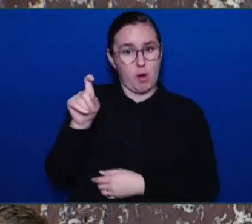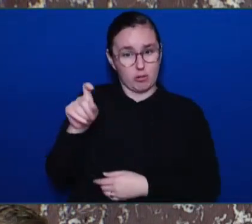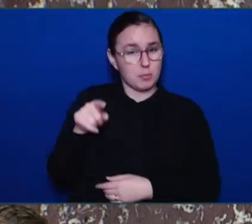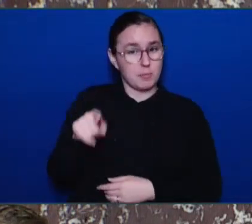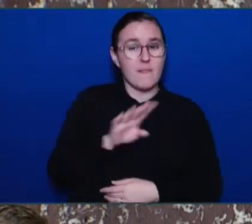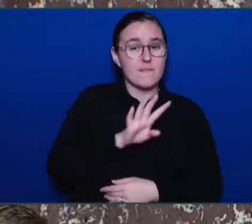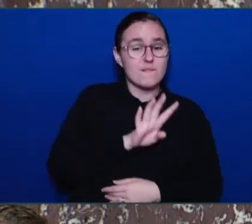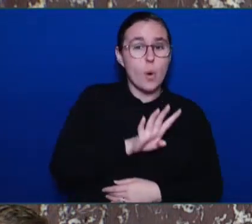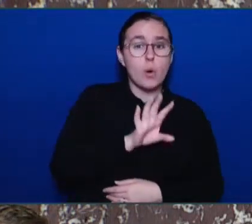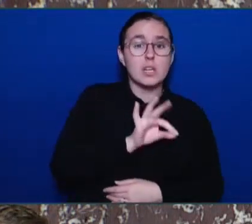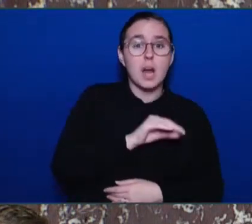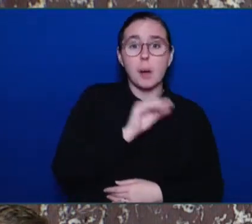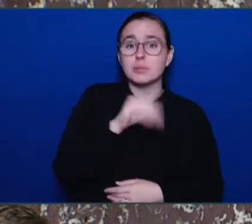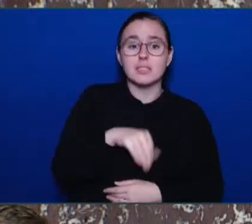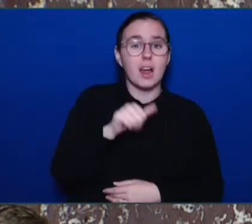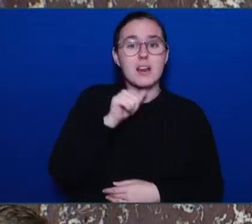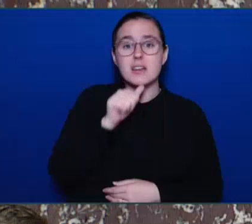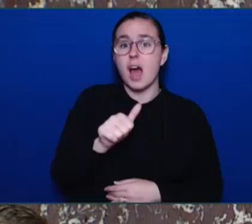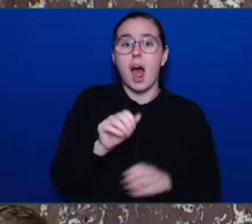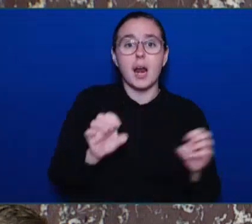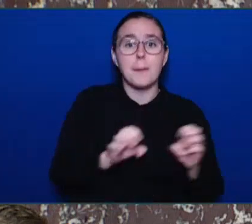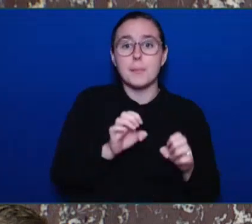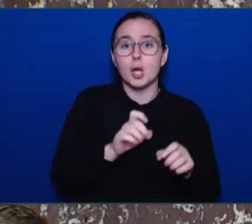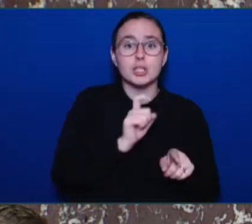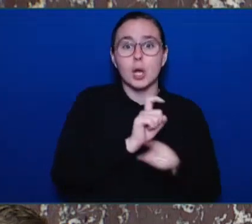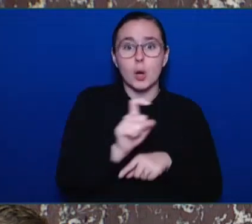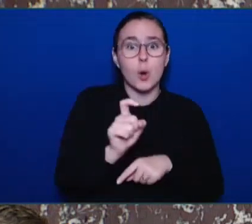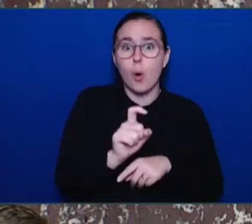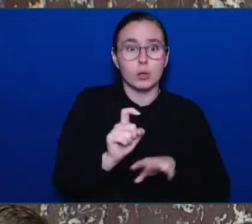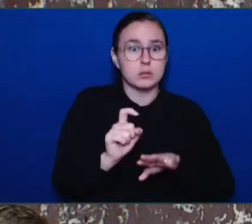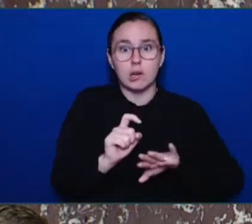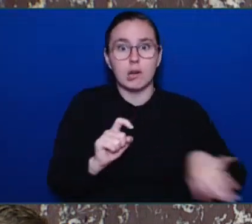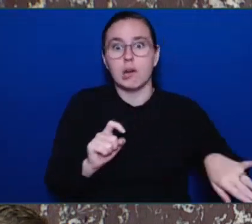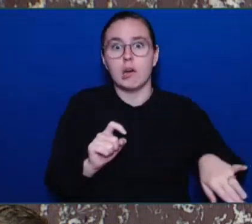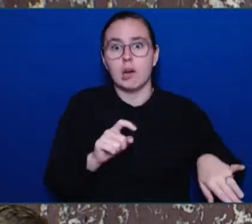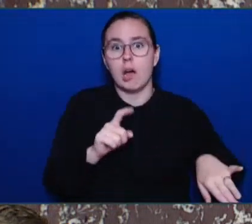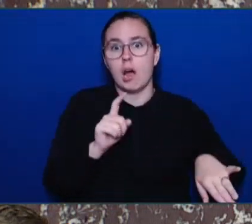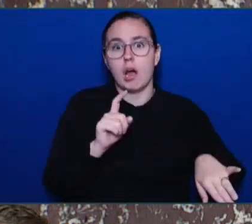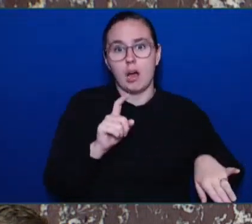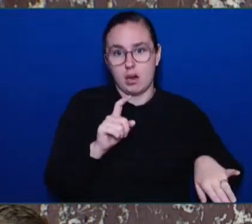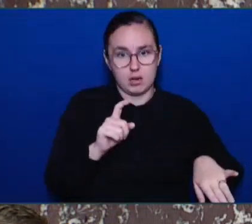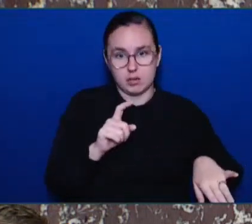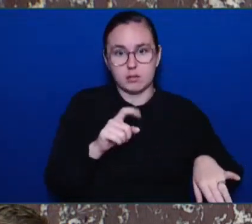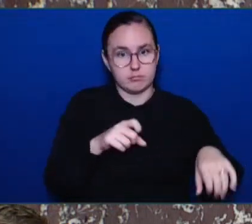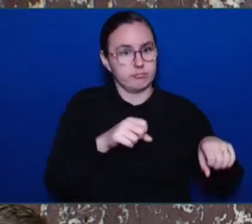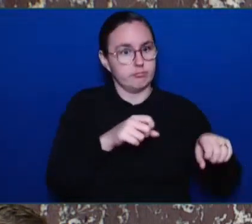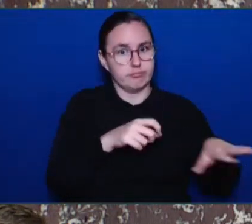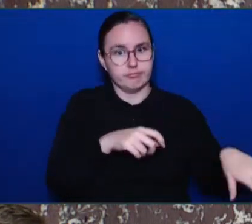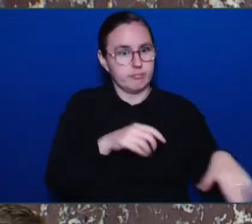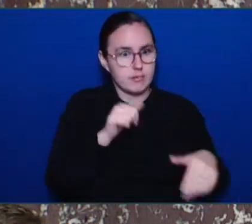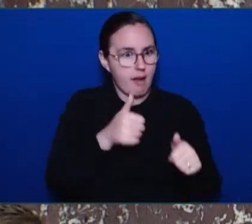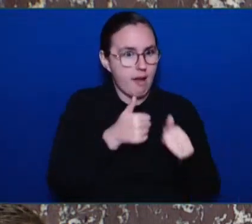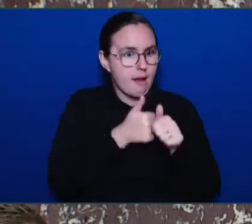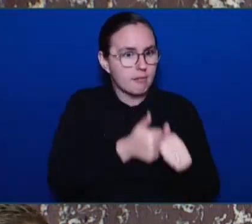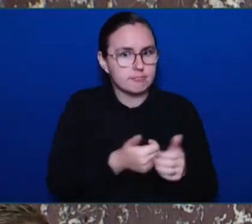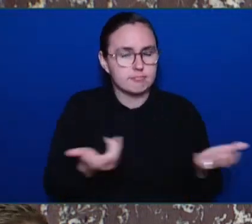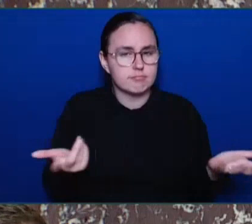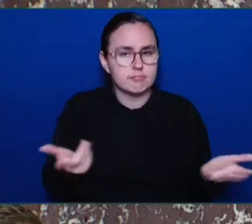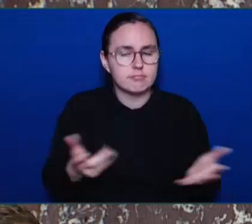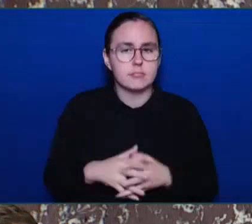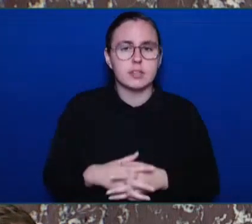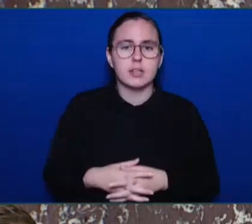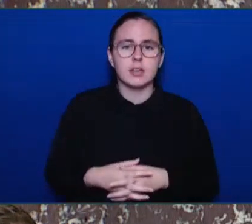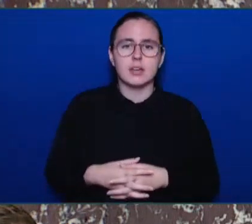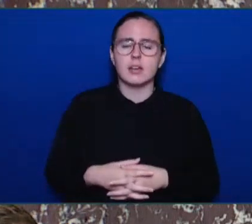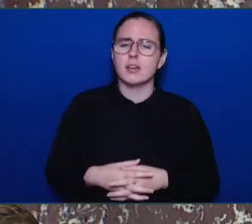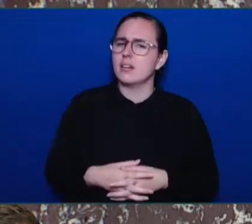ECOM under this soft-on-crime Attorney General's watch. Mr. Speaker, the system is broken. This government is